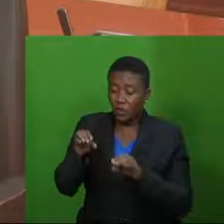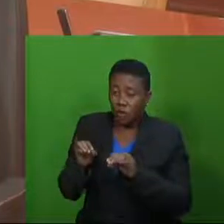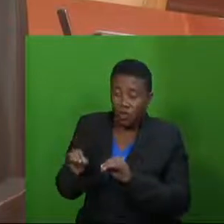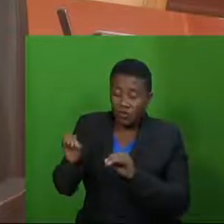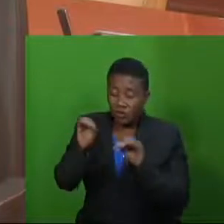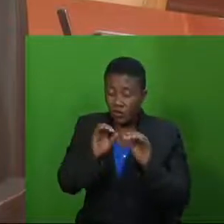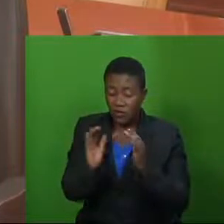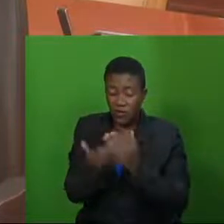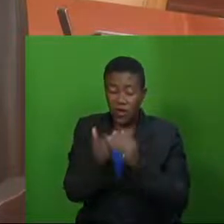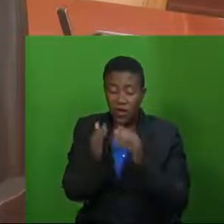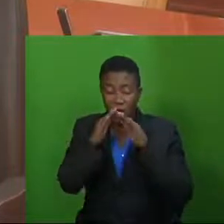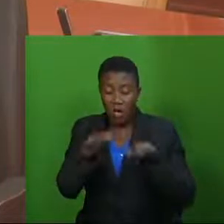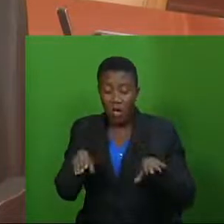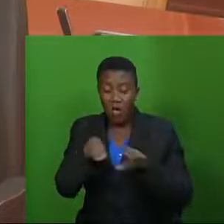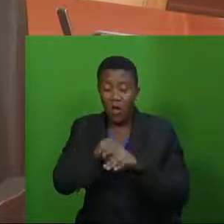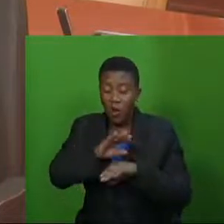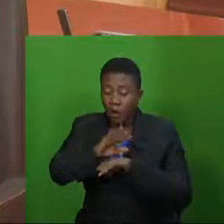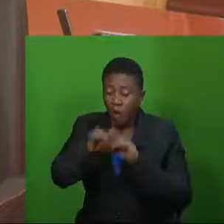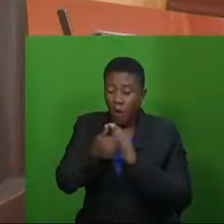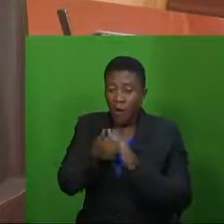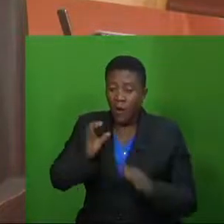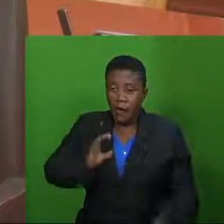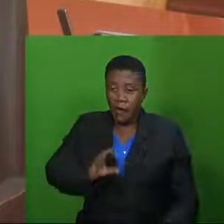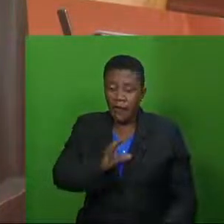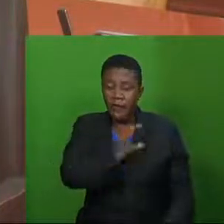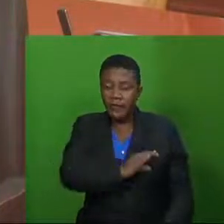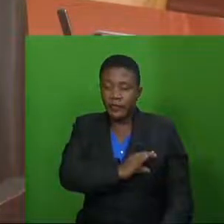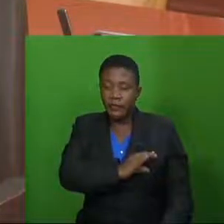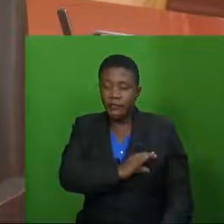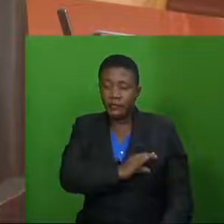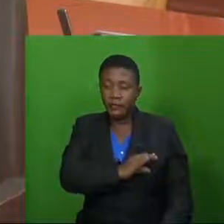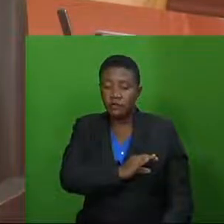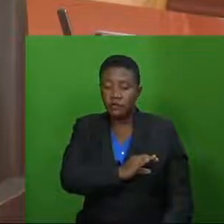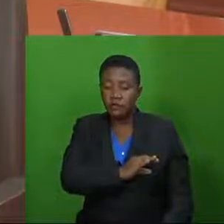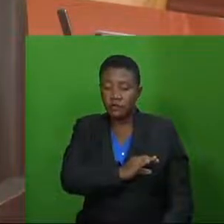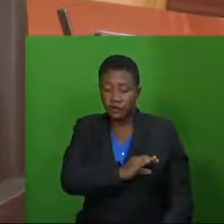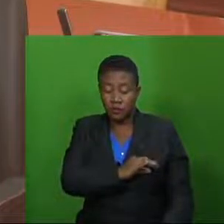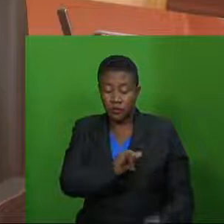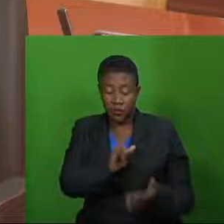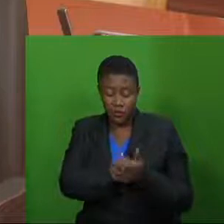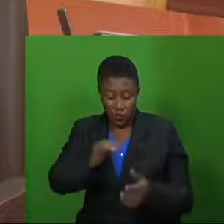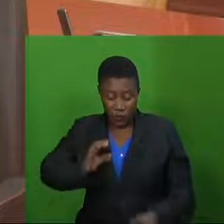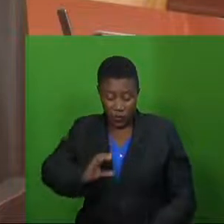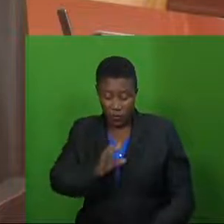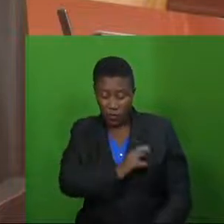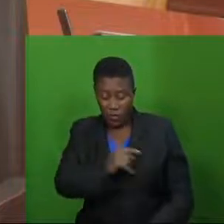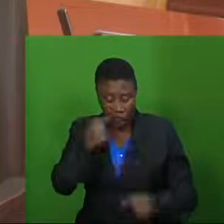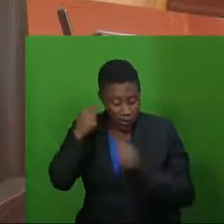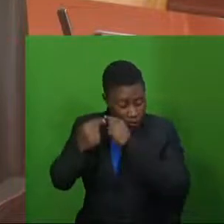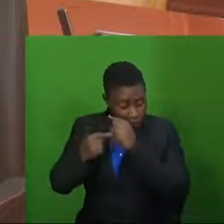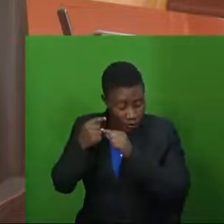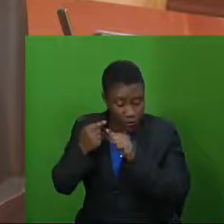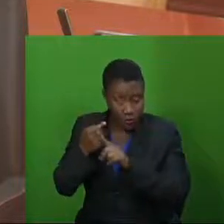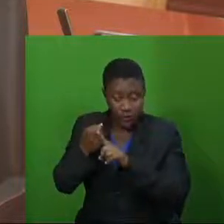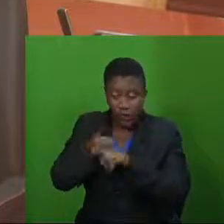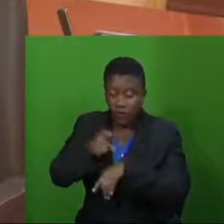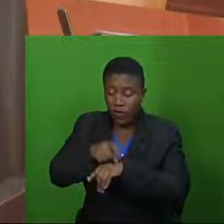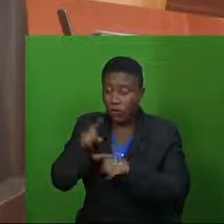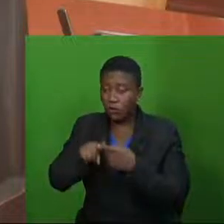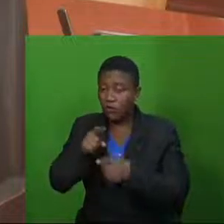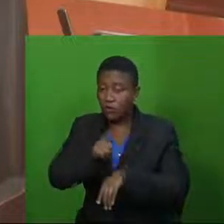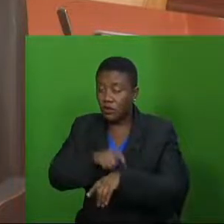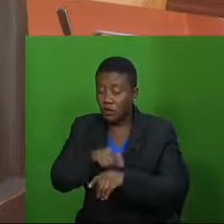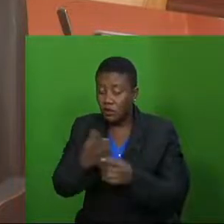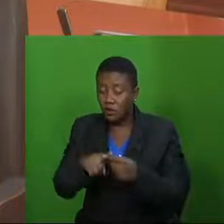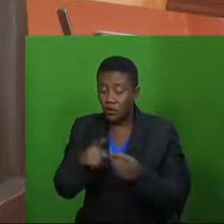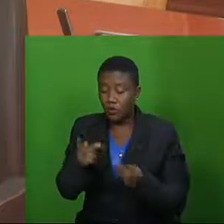House and in all its committees. The Standing Orders Committee is also to consider from time to time and report to the House any proposals for